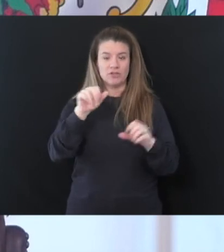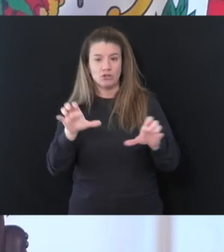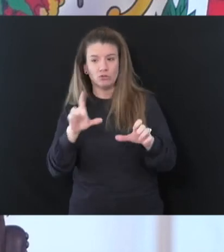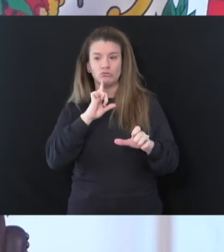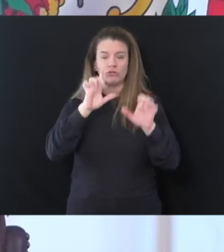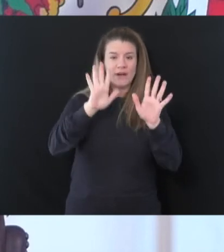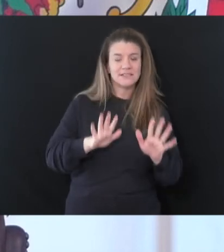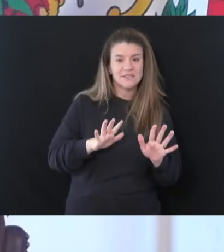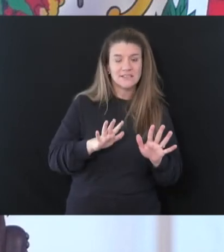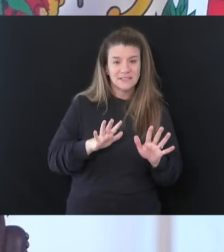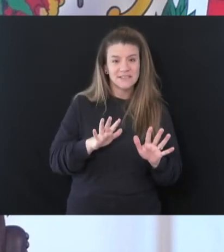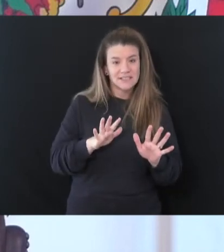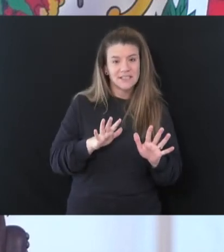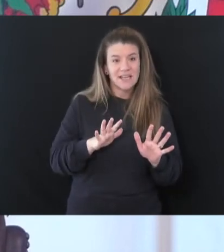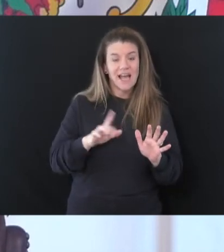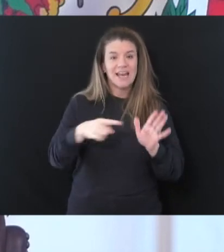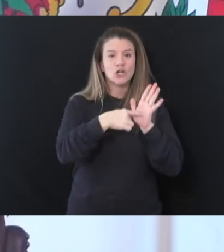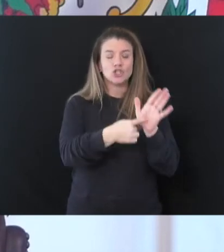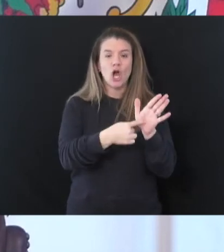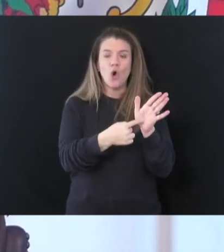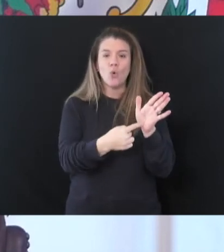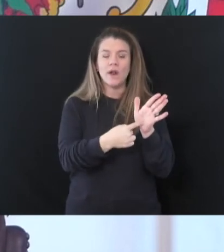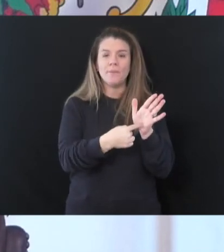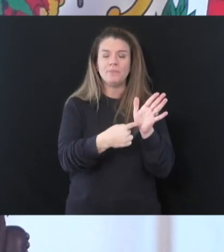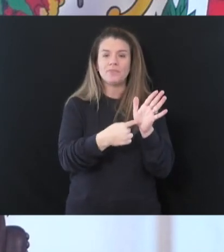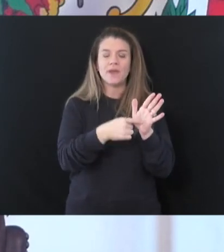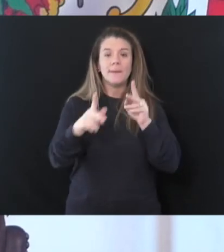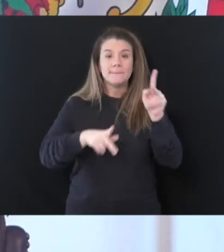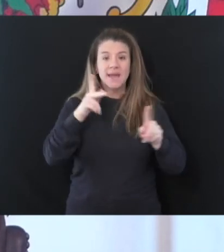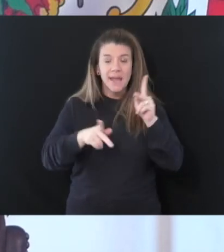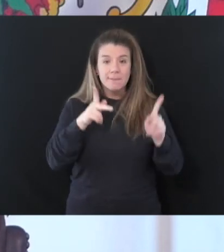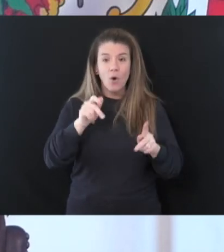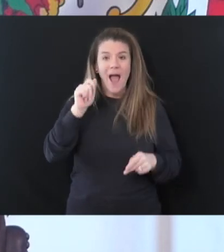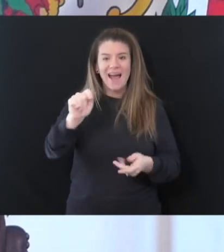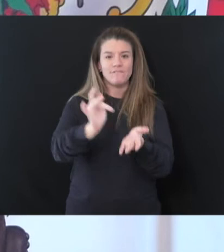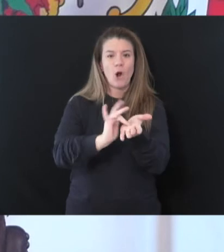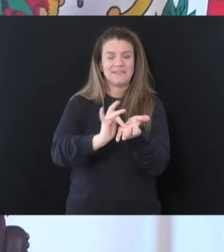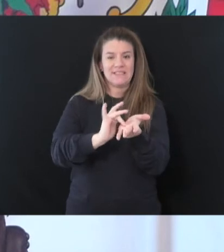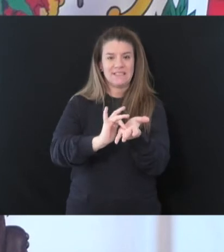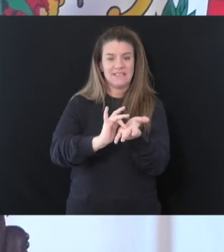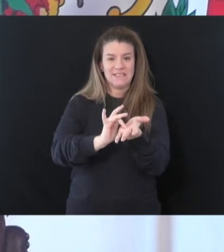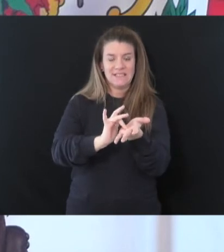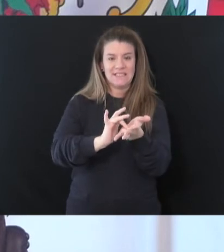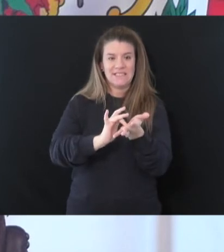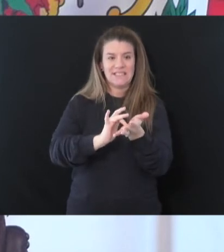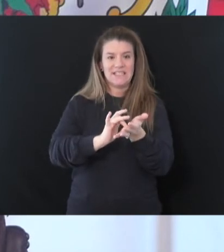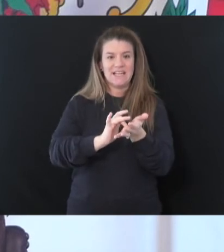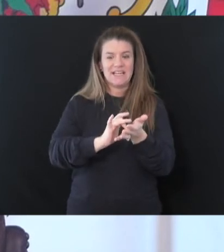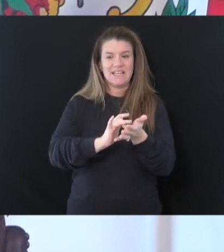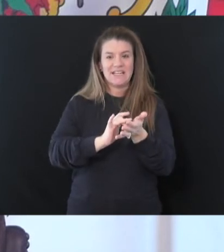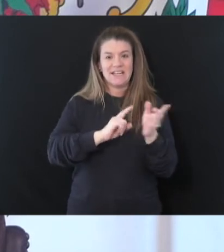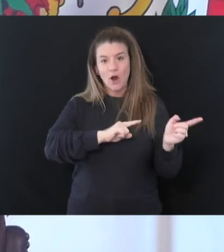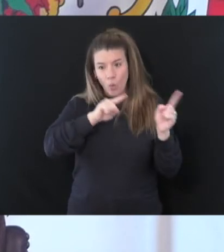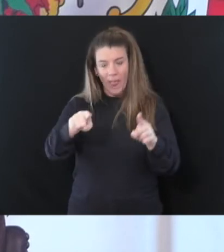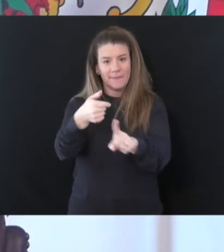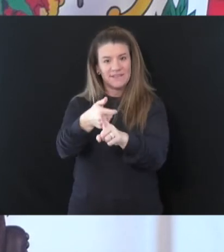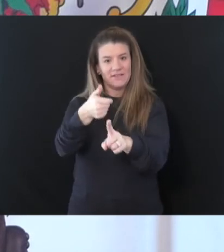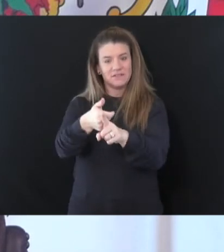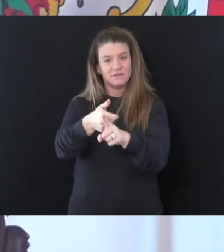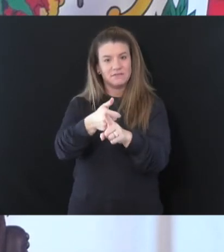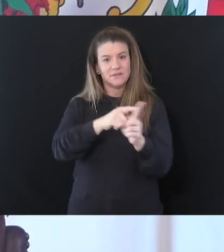great, and it showed, people at pharmacies that took on their own to go out